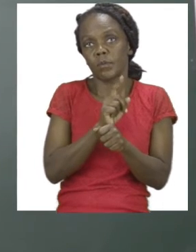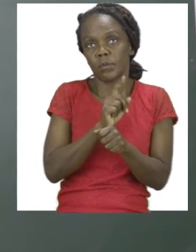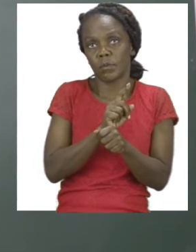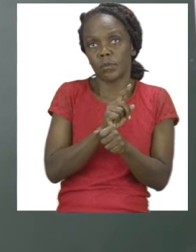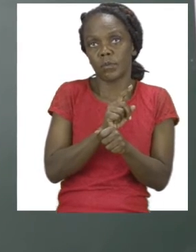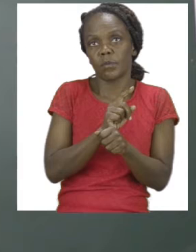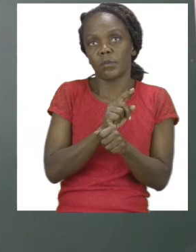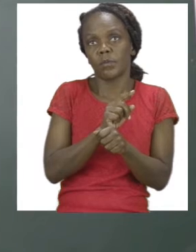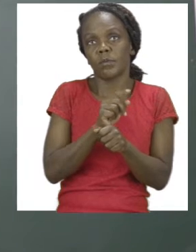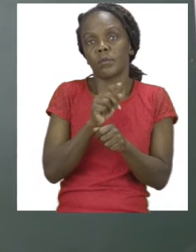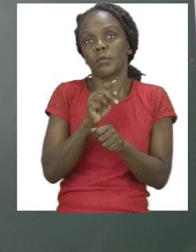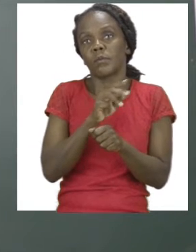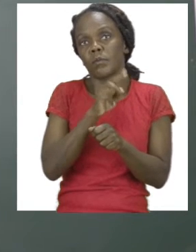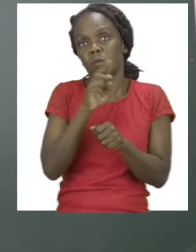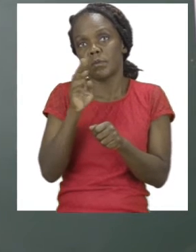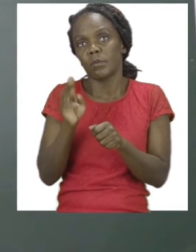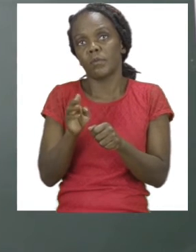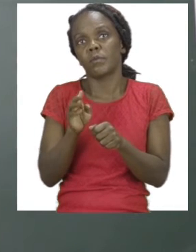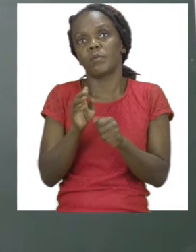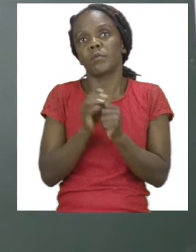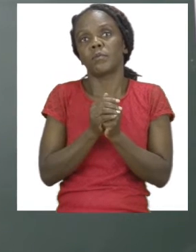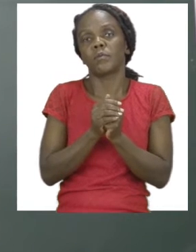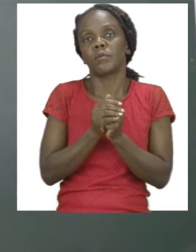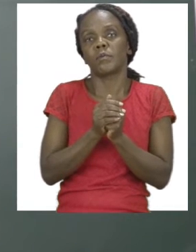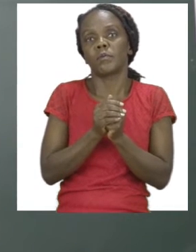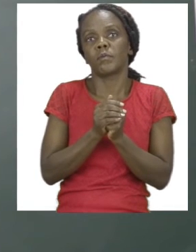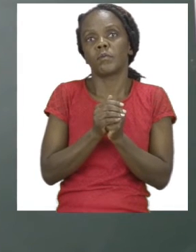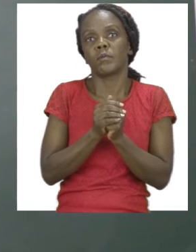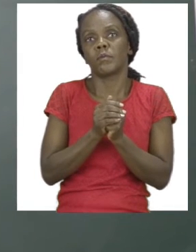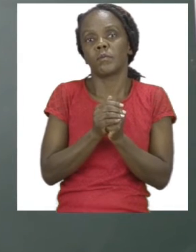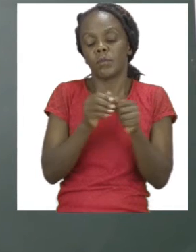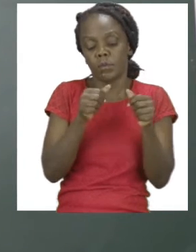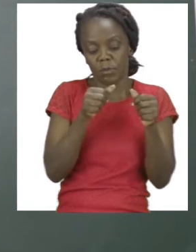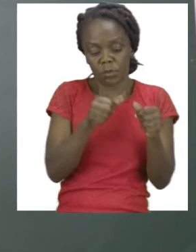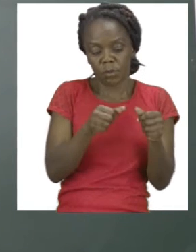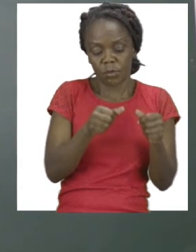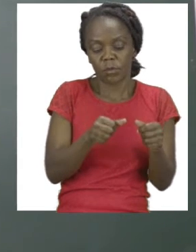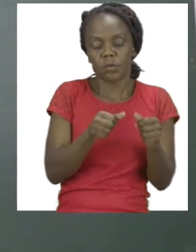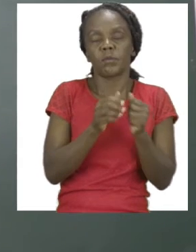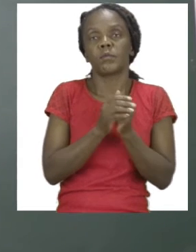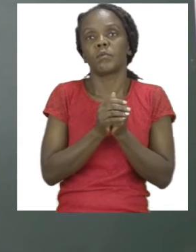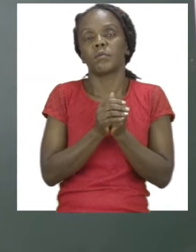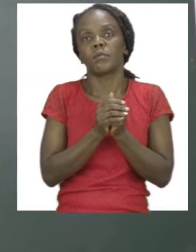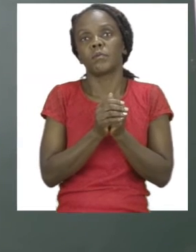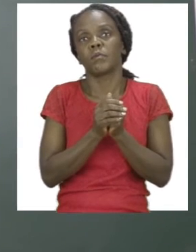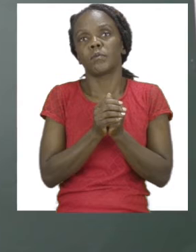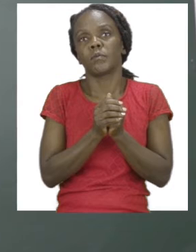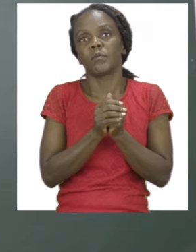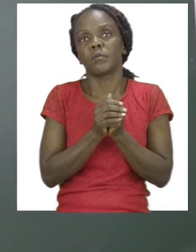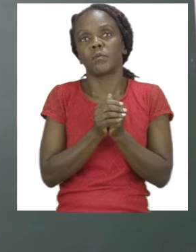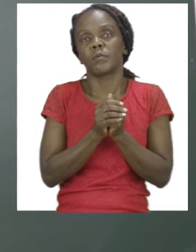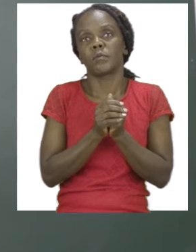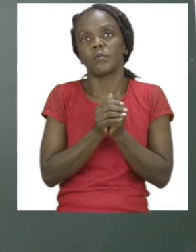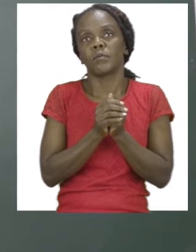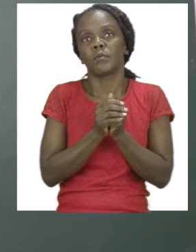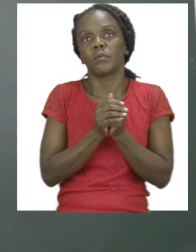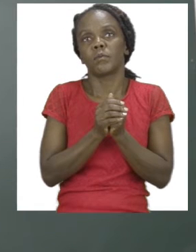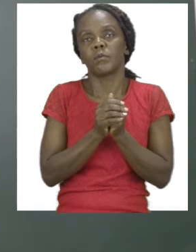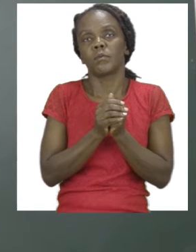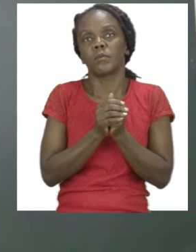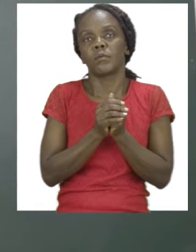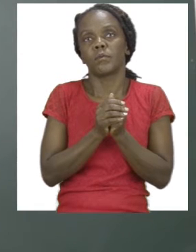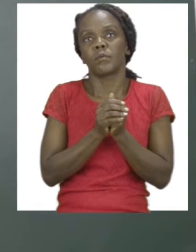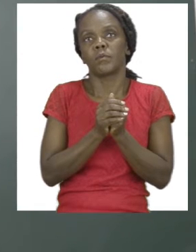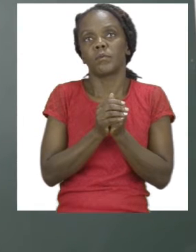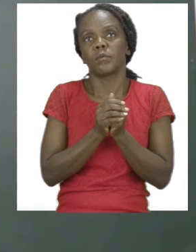your family member, you are going to take him and put him in the correct place. Please make sure that when you